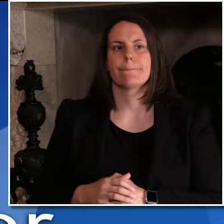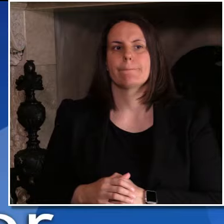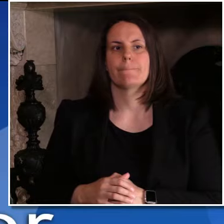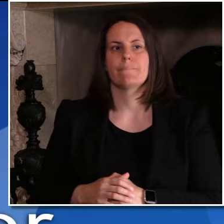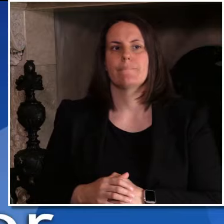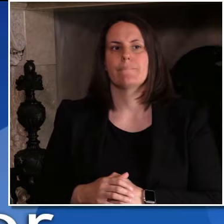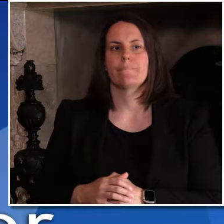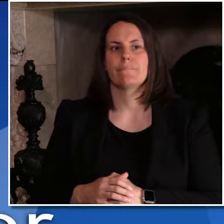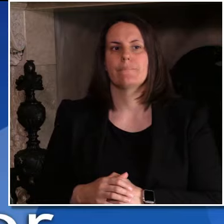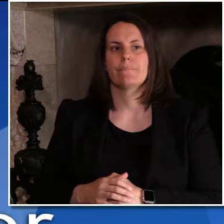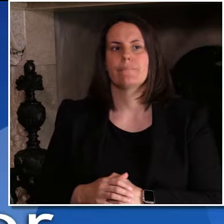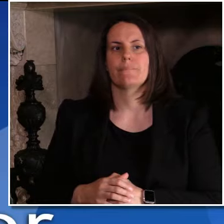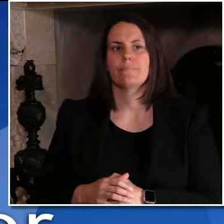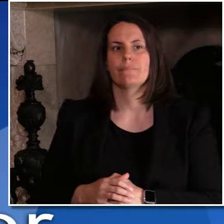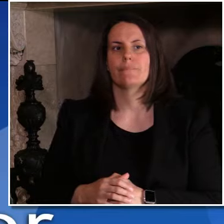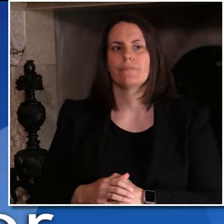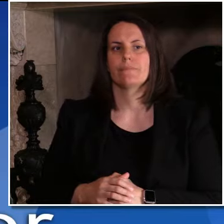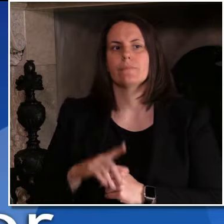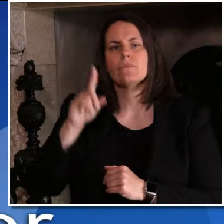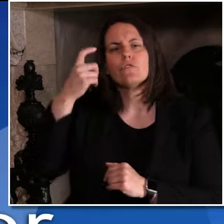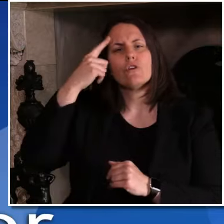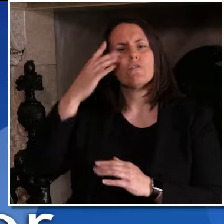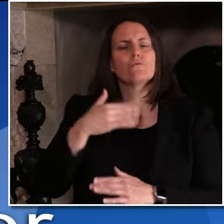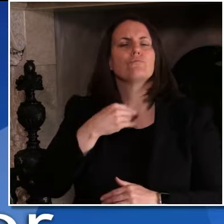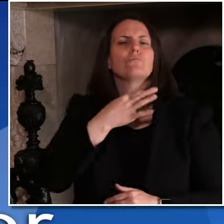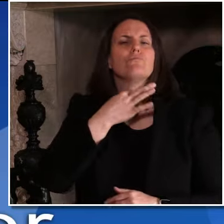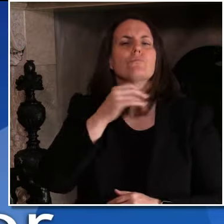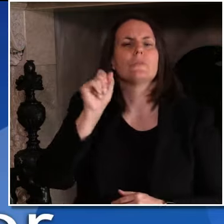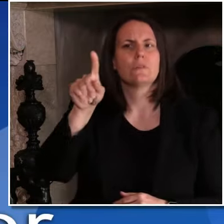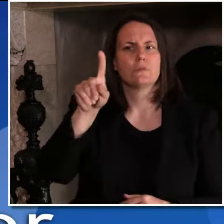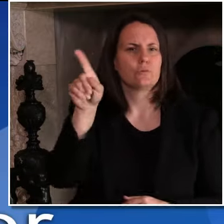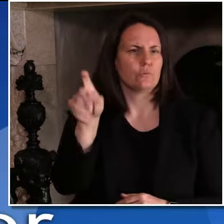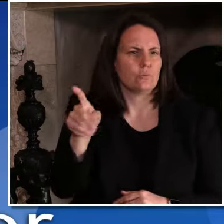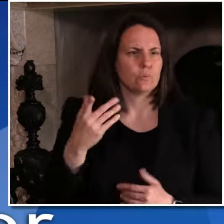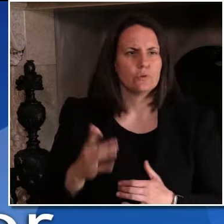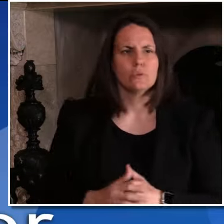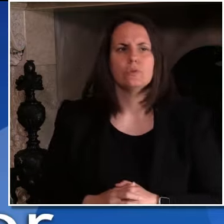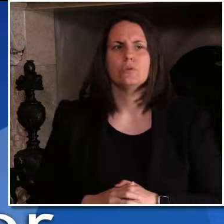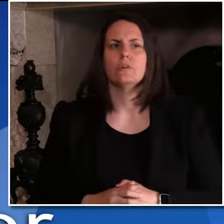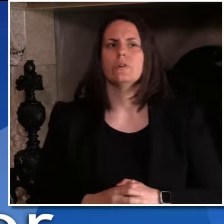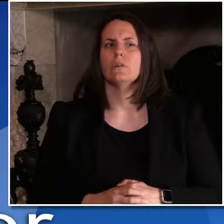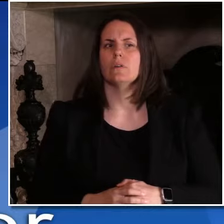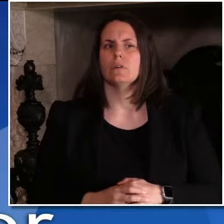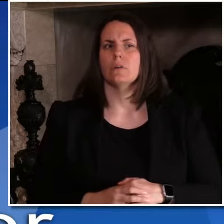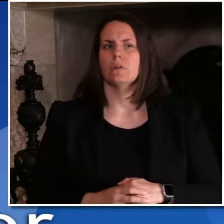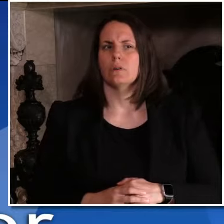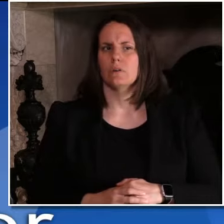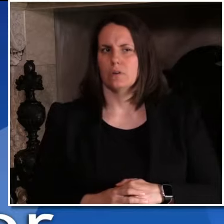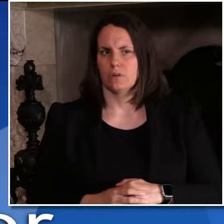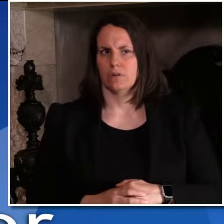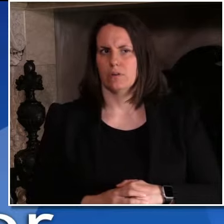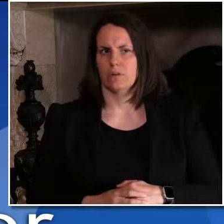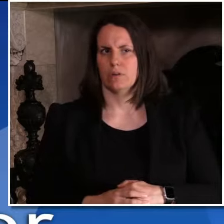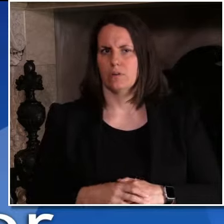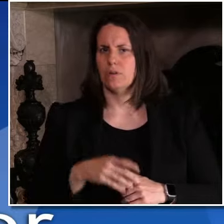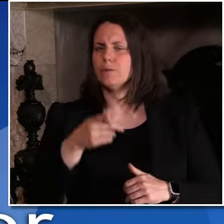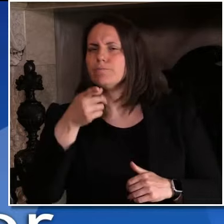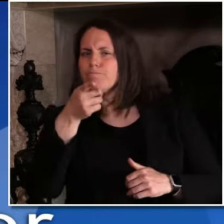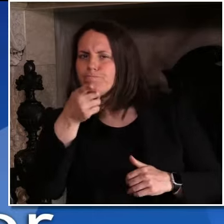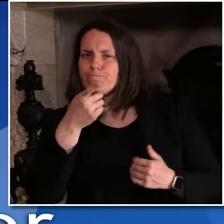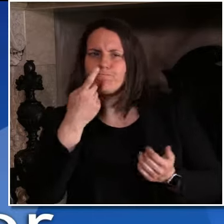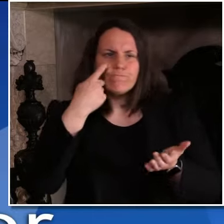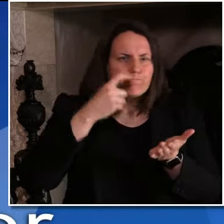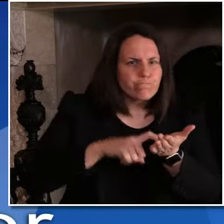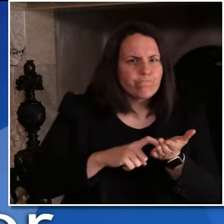This question is for the governor. How do you respond to all the people contacting your office with complaints about the